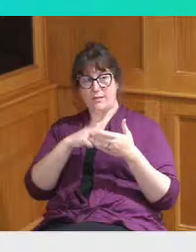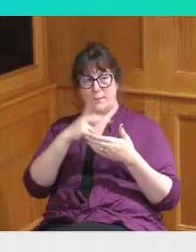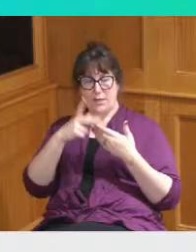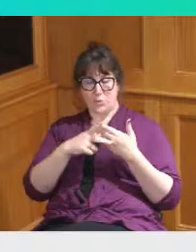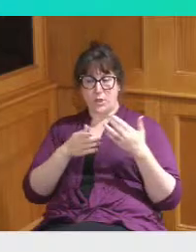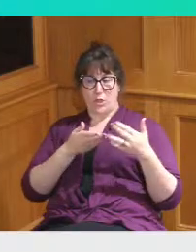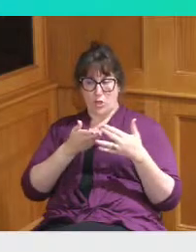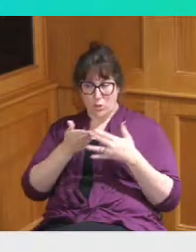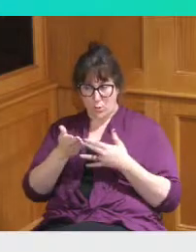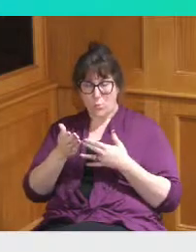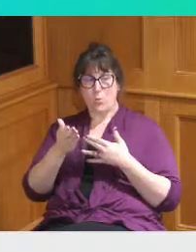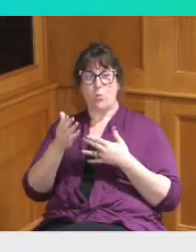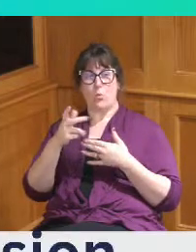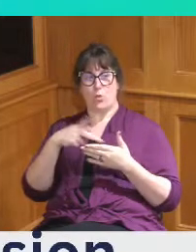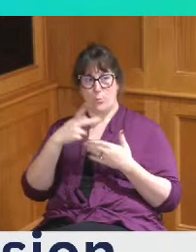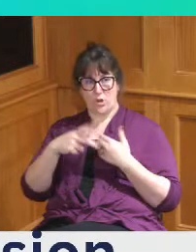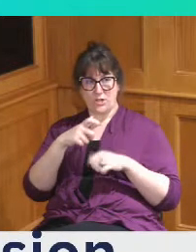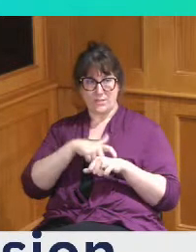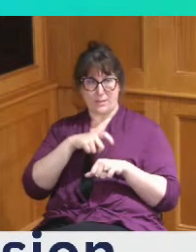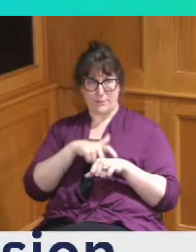throughout the duration of the project.